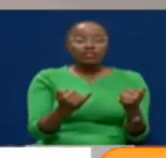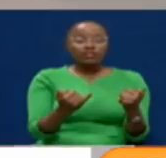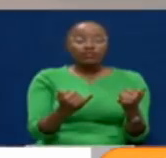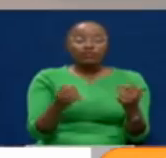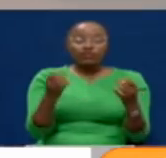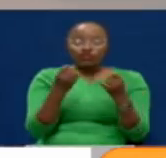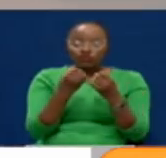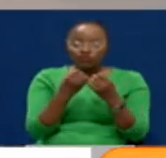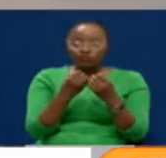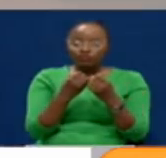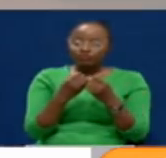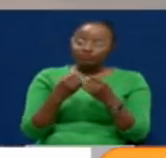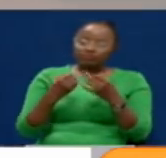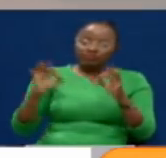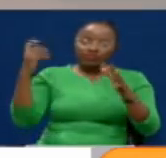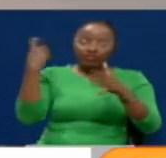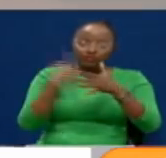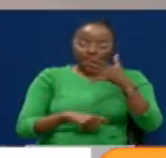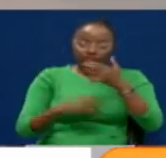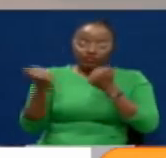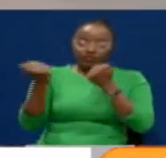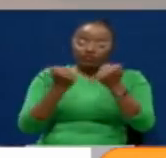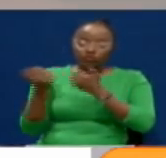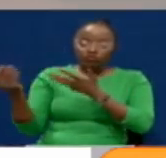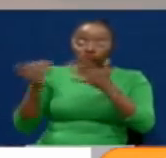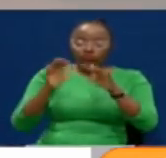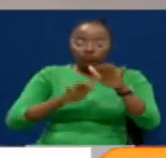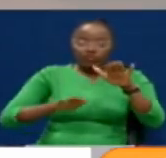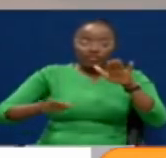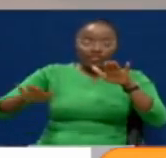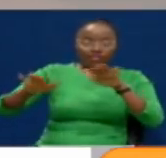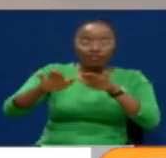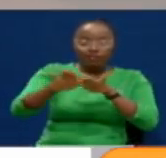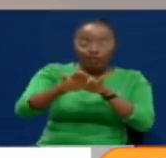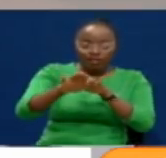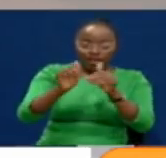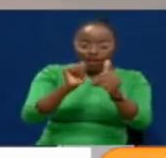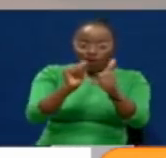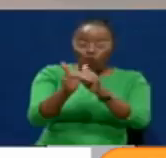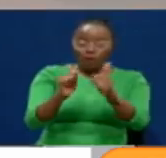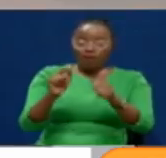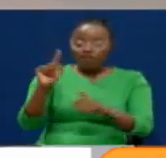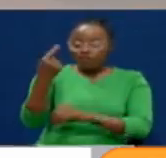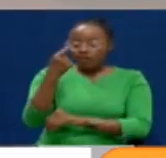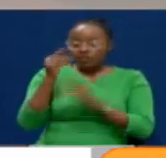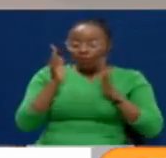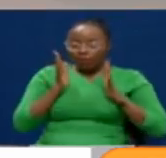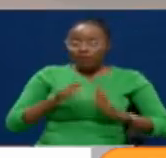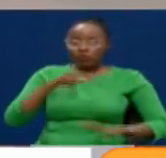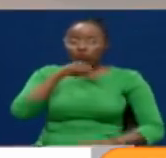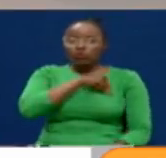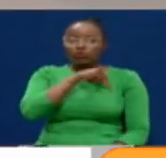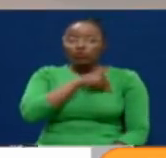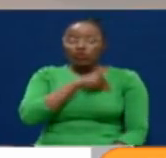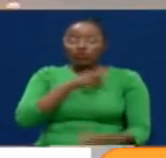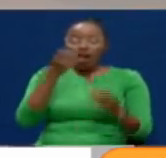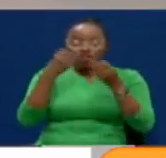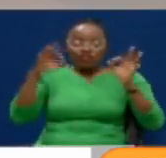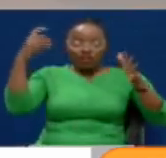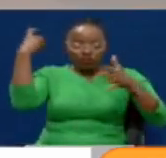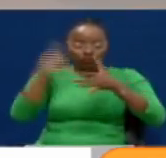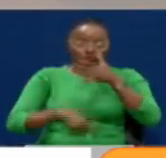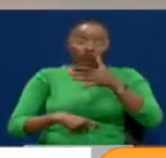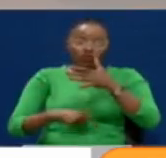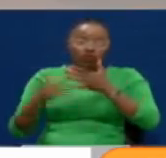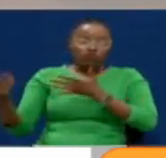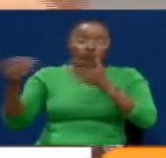duty-free cars to come into the safari rally, and I was the first beneficiary of a duty-free car